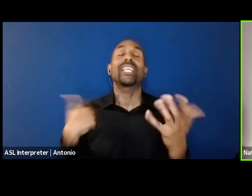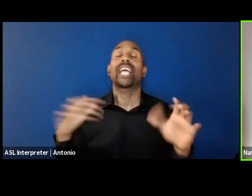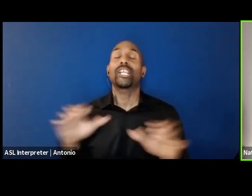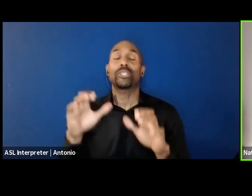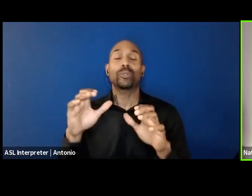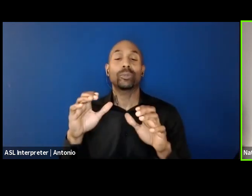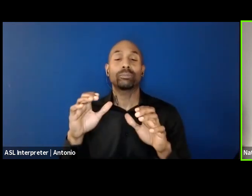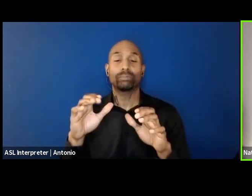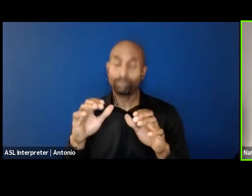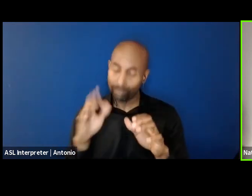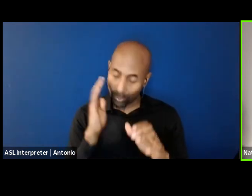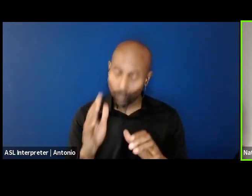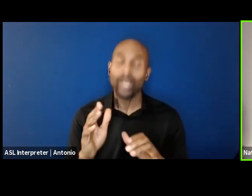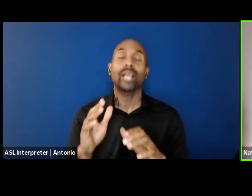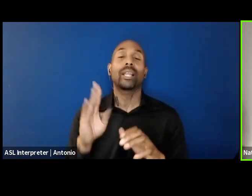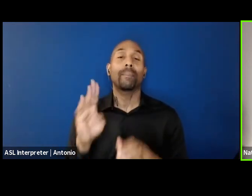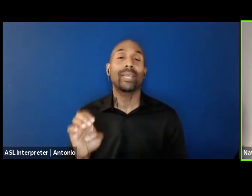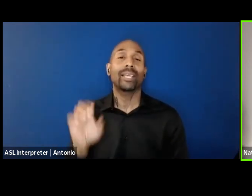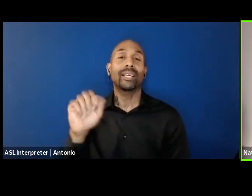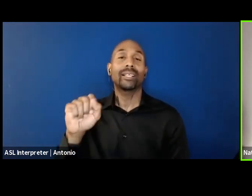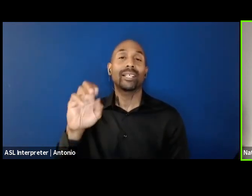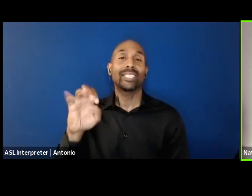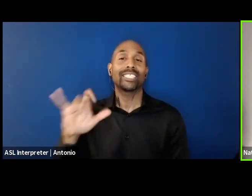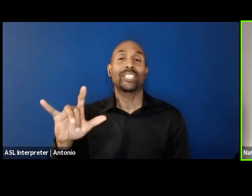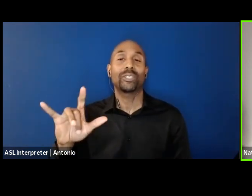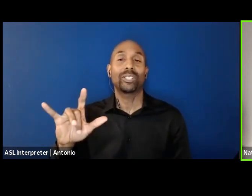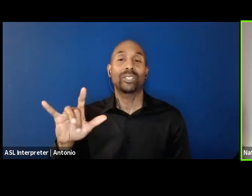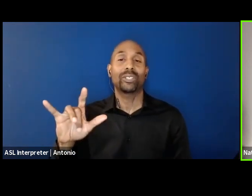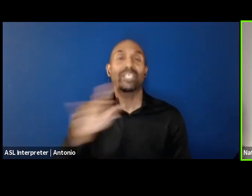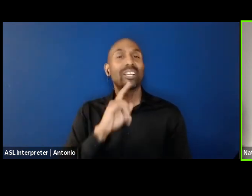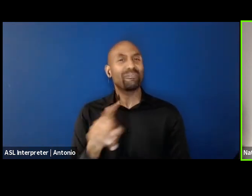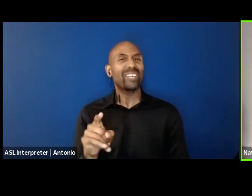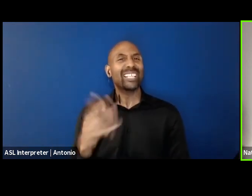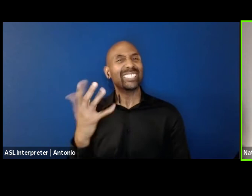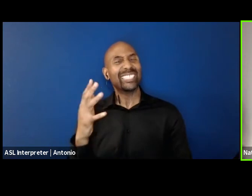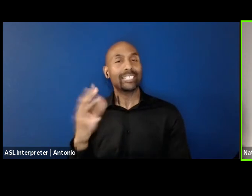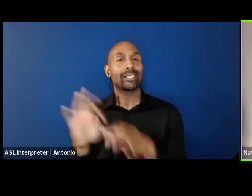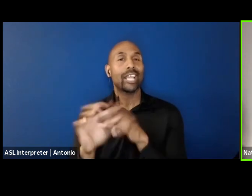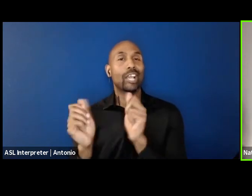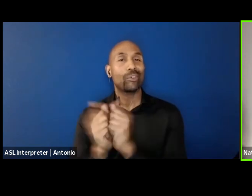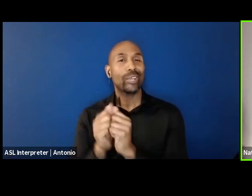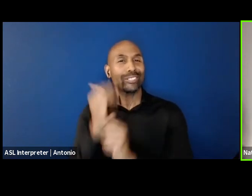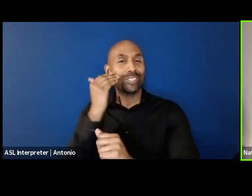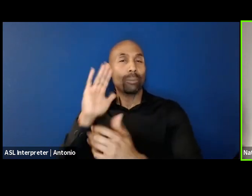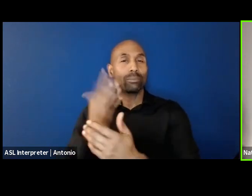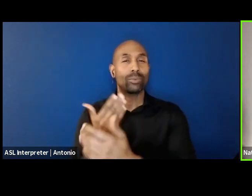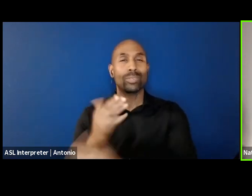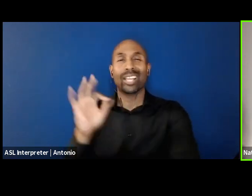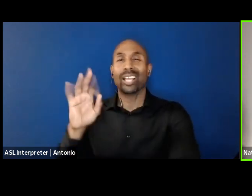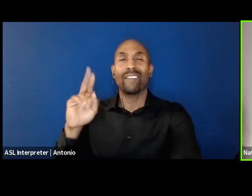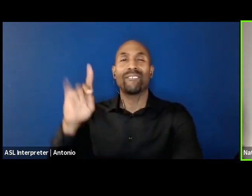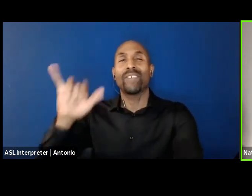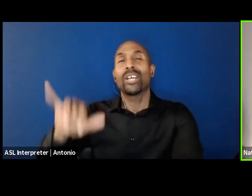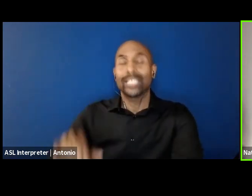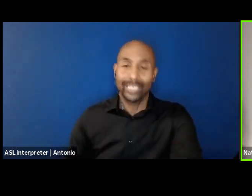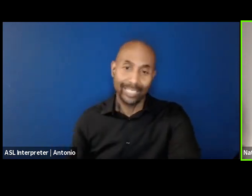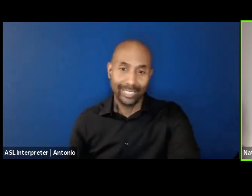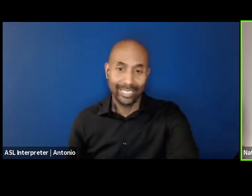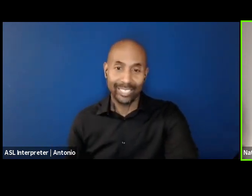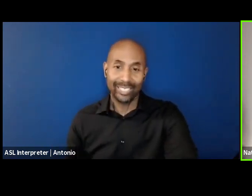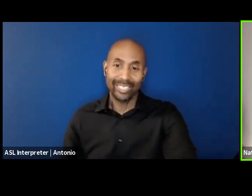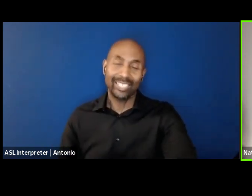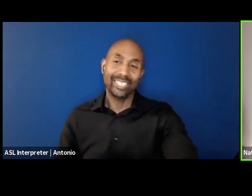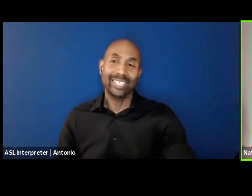serial with funky. Black Saints recourse to work song form and sonority, saying something about